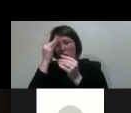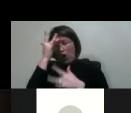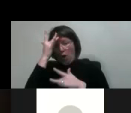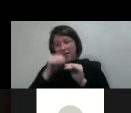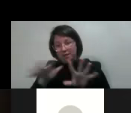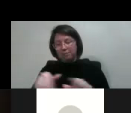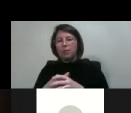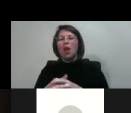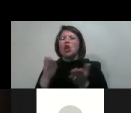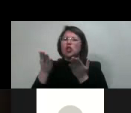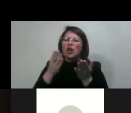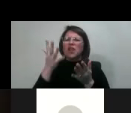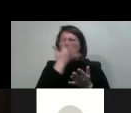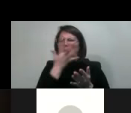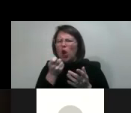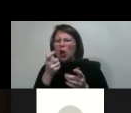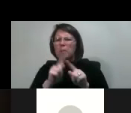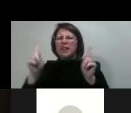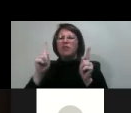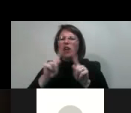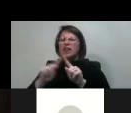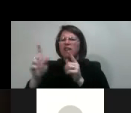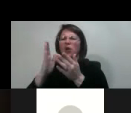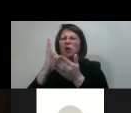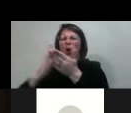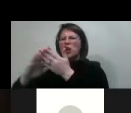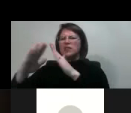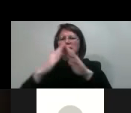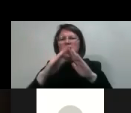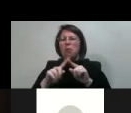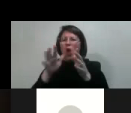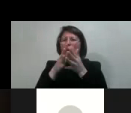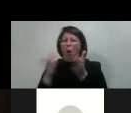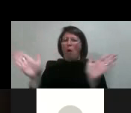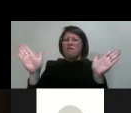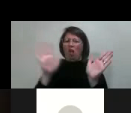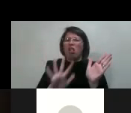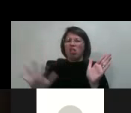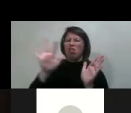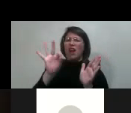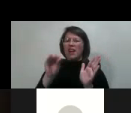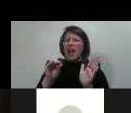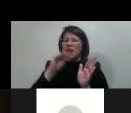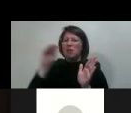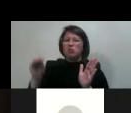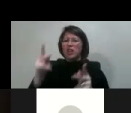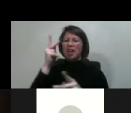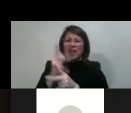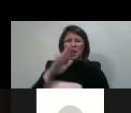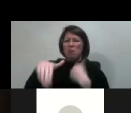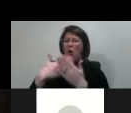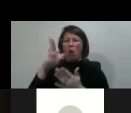it's in different parts of the city, but or cities, we are still running roughly 90% of all bus service.